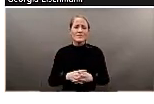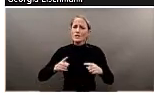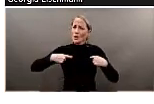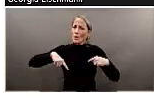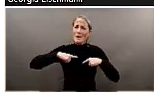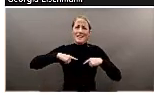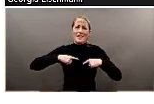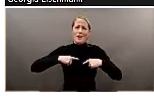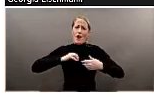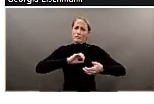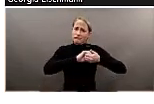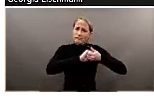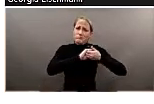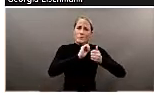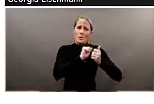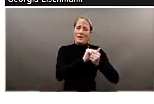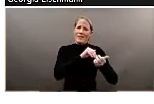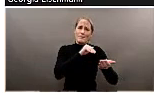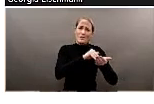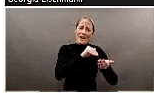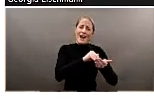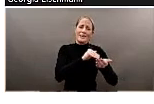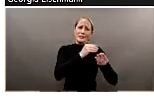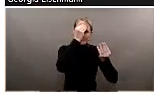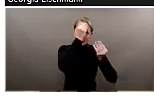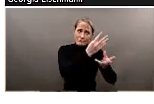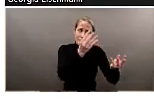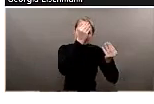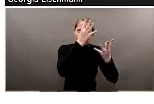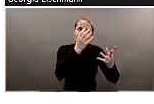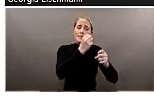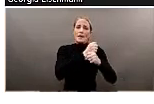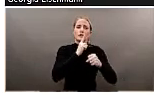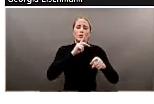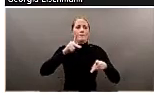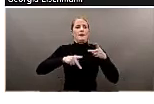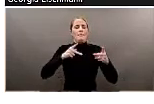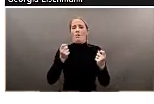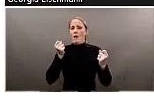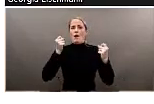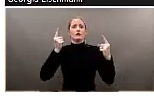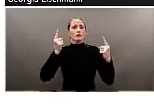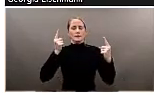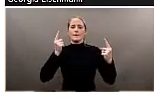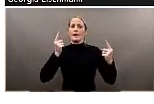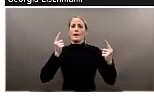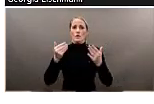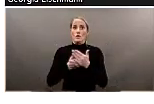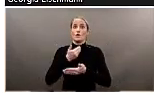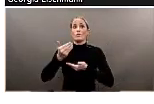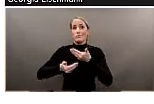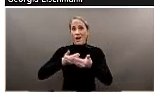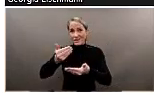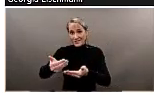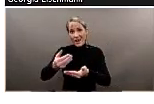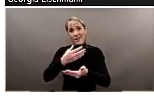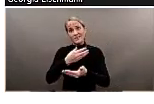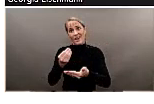what we want is, and we're working with providers, and we're going to be sending out some announcements to make sure that folks